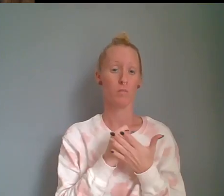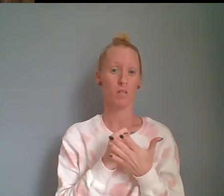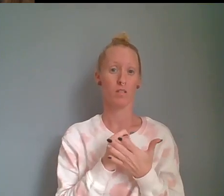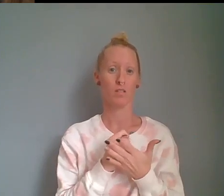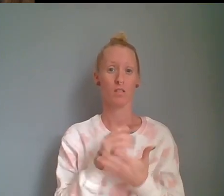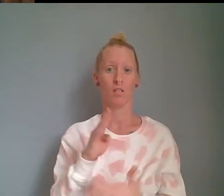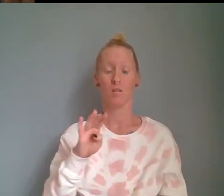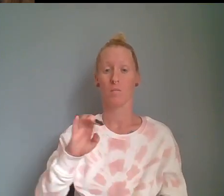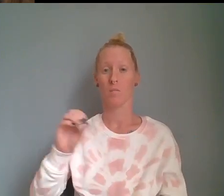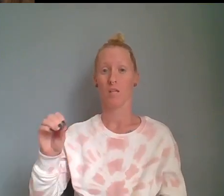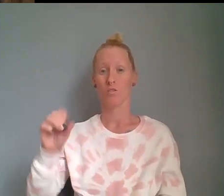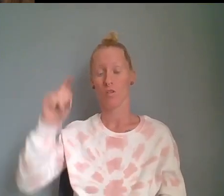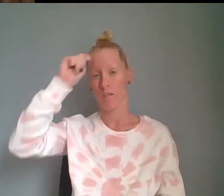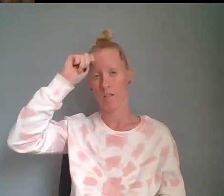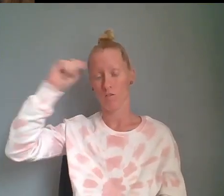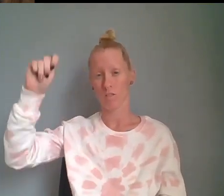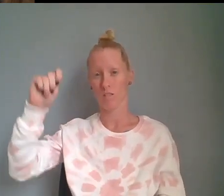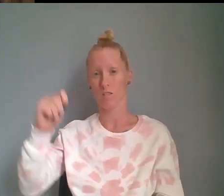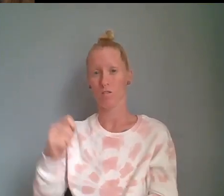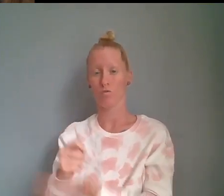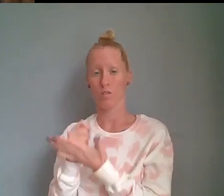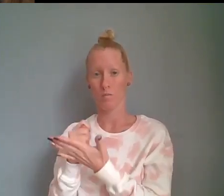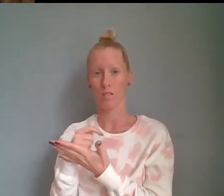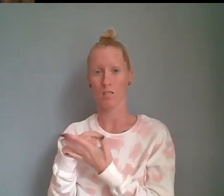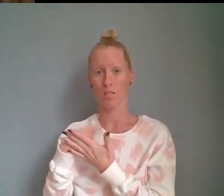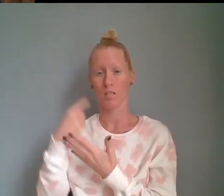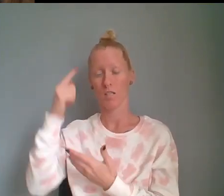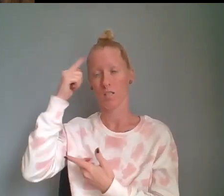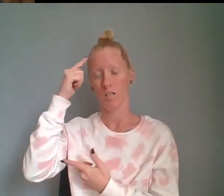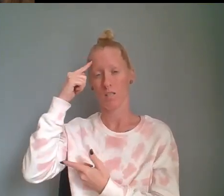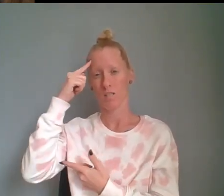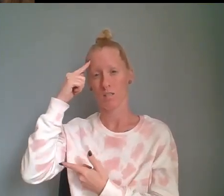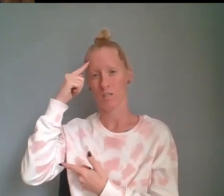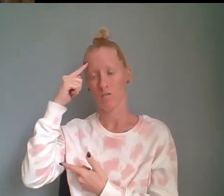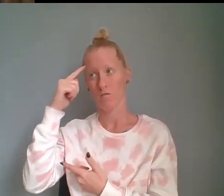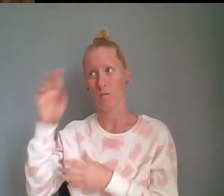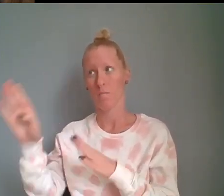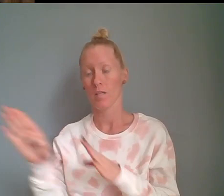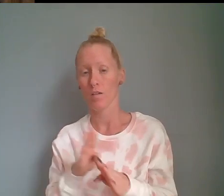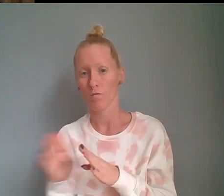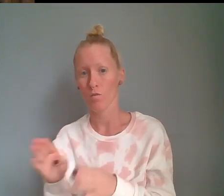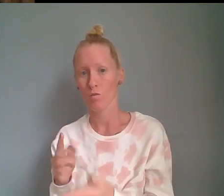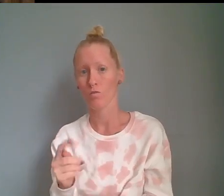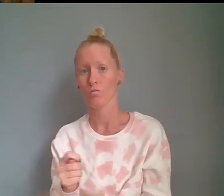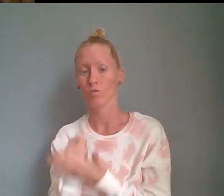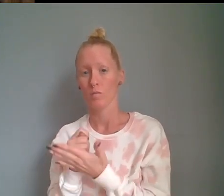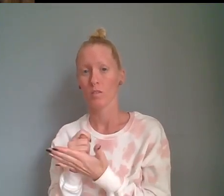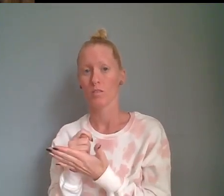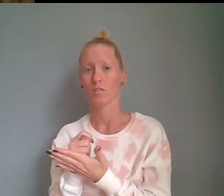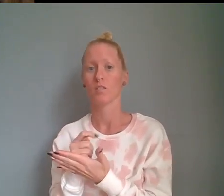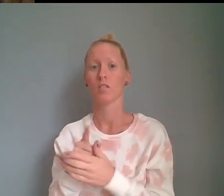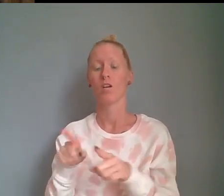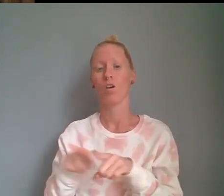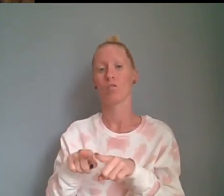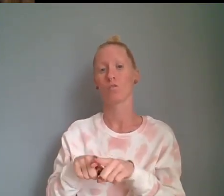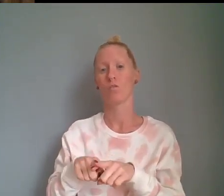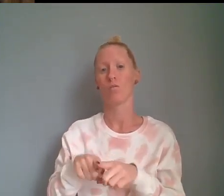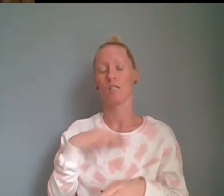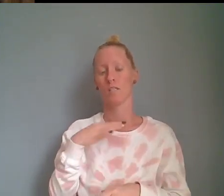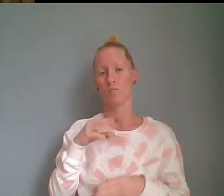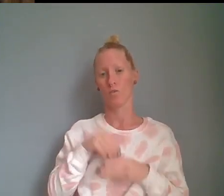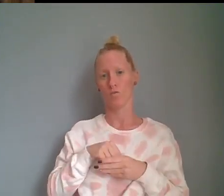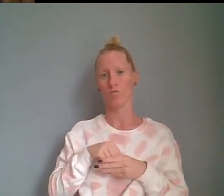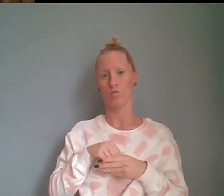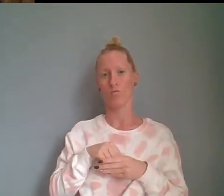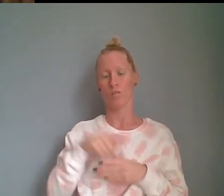theories and treatments, what are known as cognitive behavioral theories and treatments, and then interpersonal theories and treatments. And I'll walk you